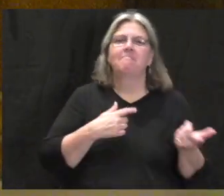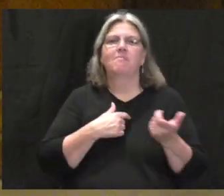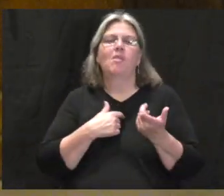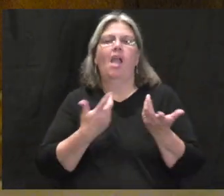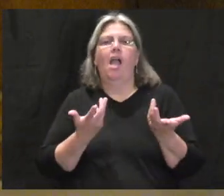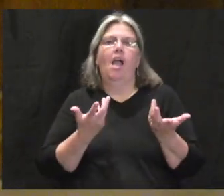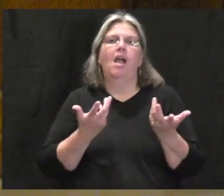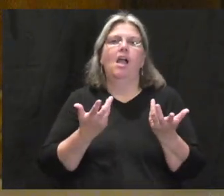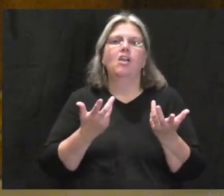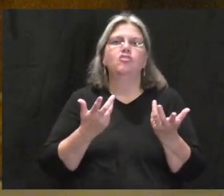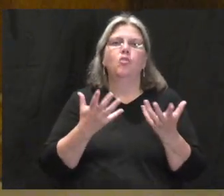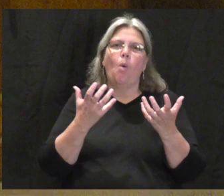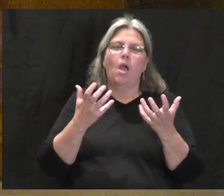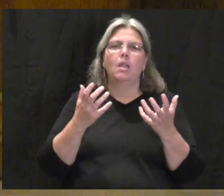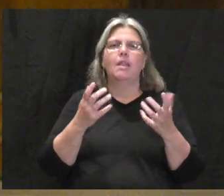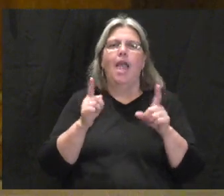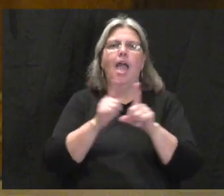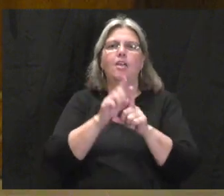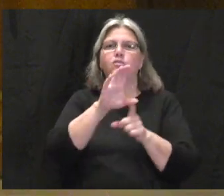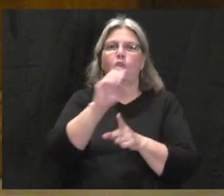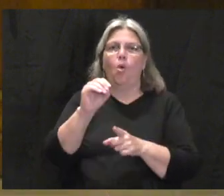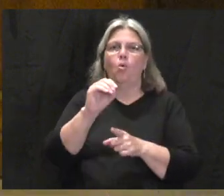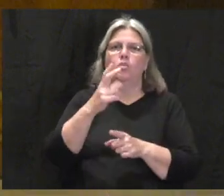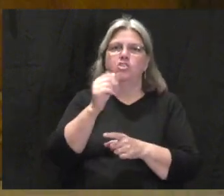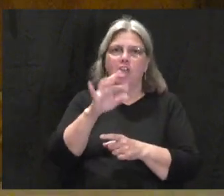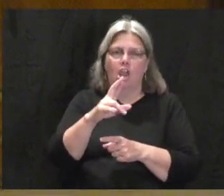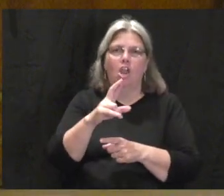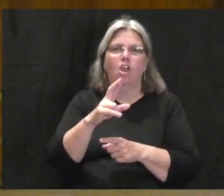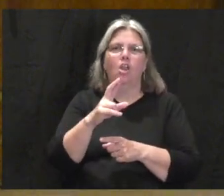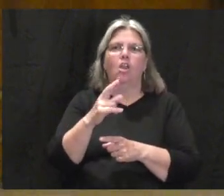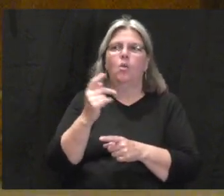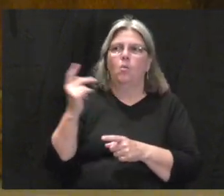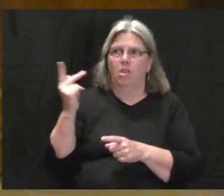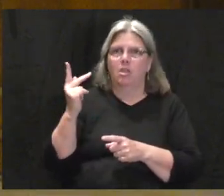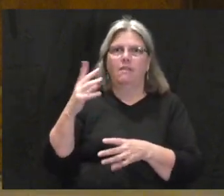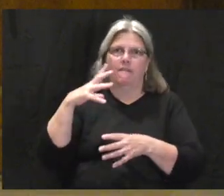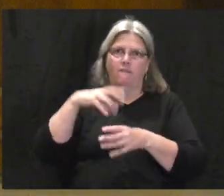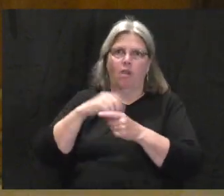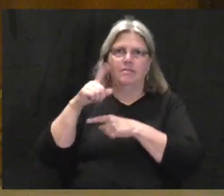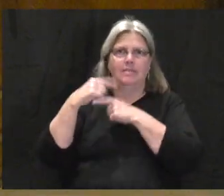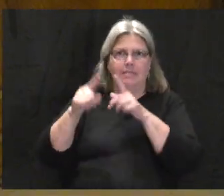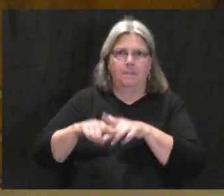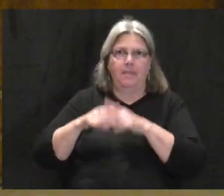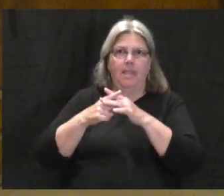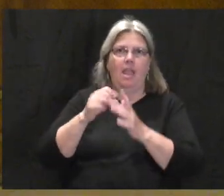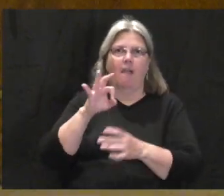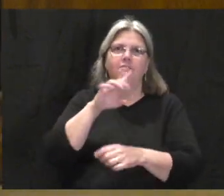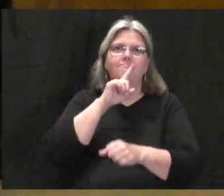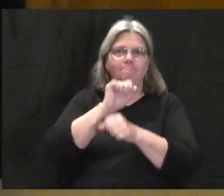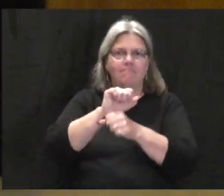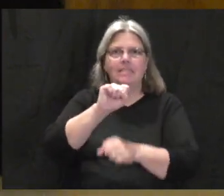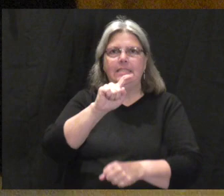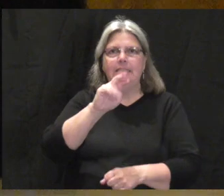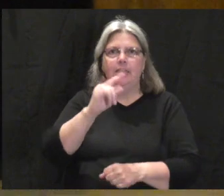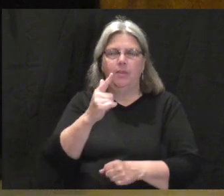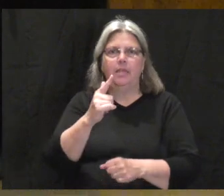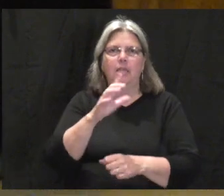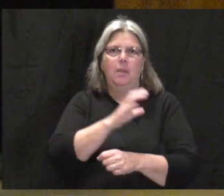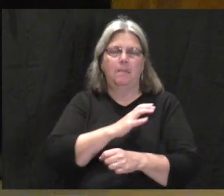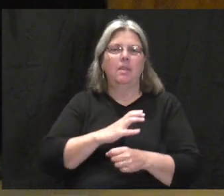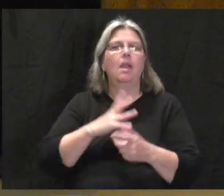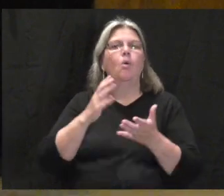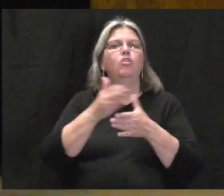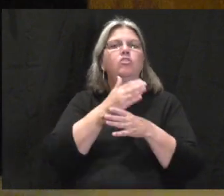us as co-chairs. We've been at this since sort of the beginning of the actual steering committee. One of the things I really want to share